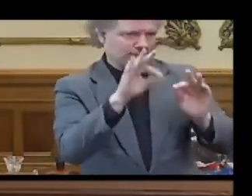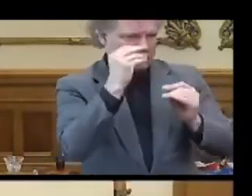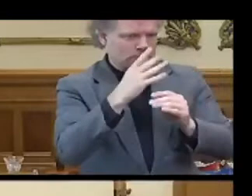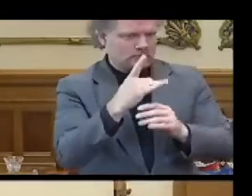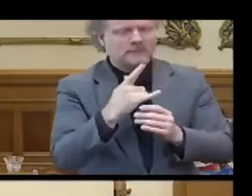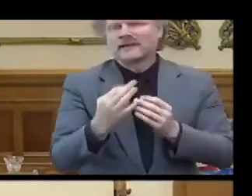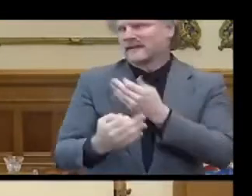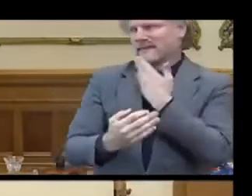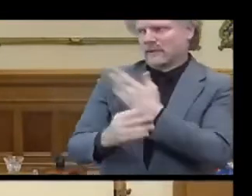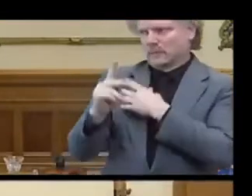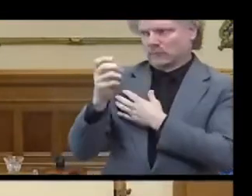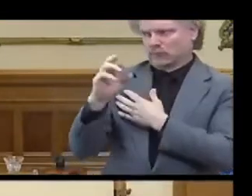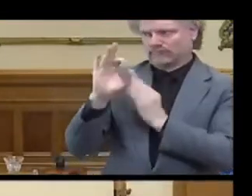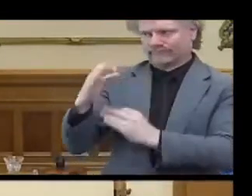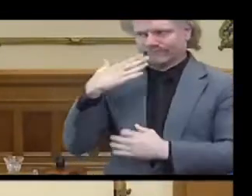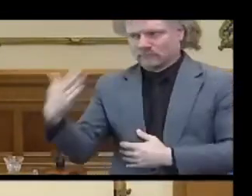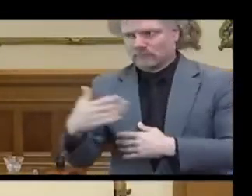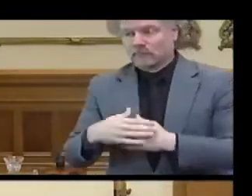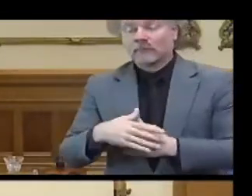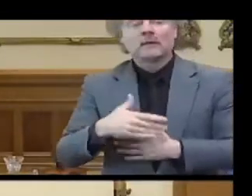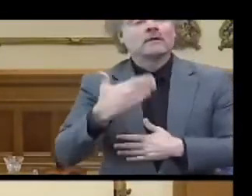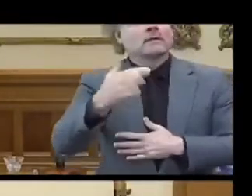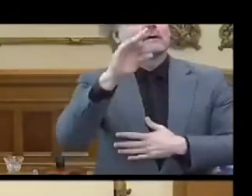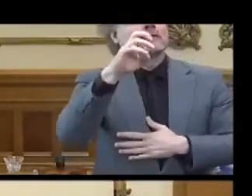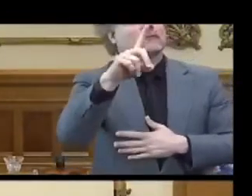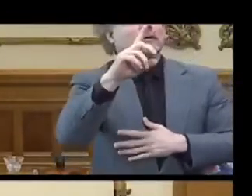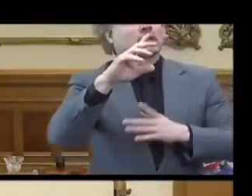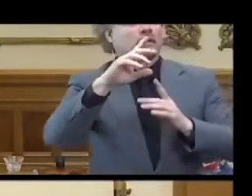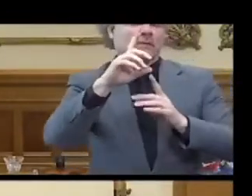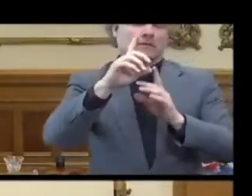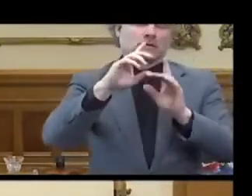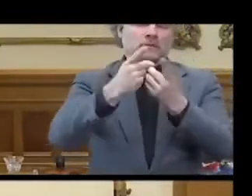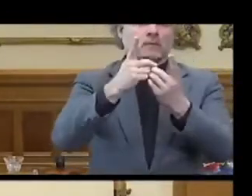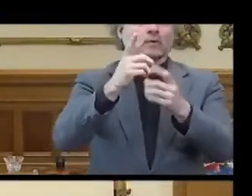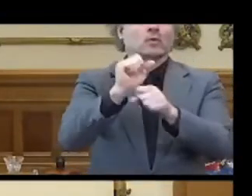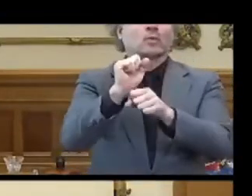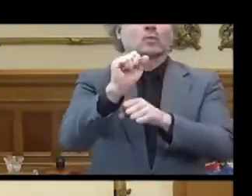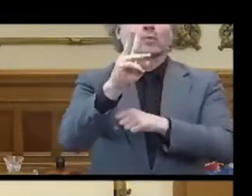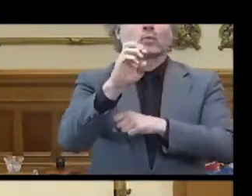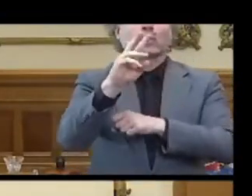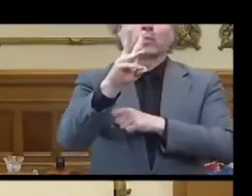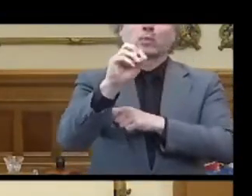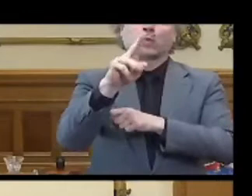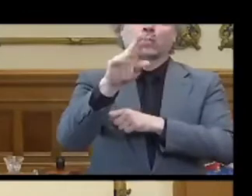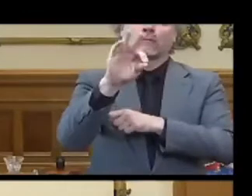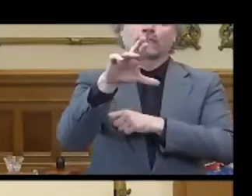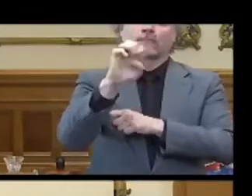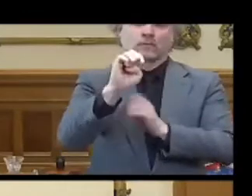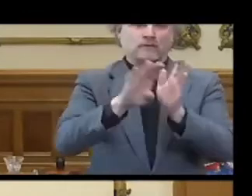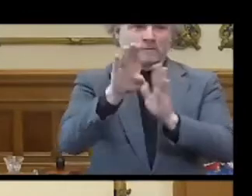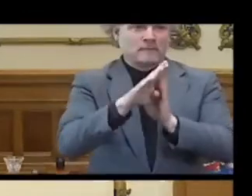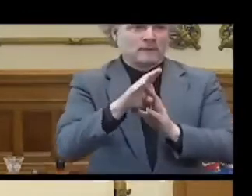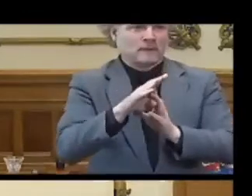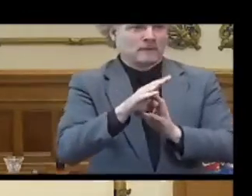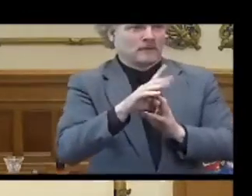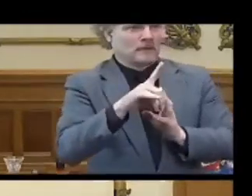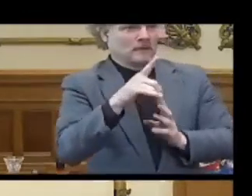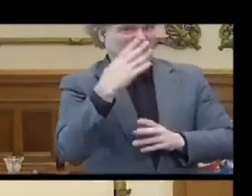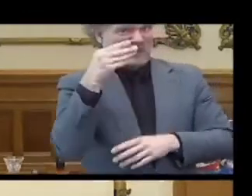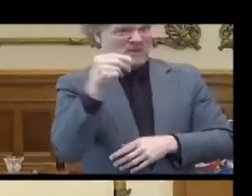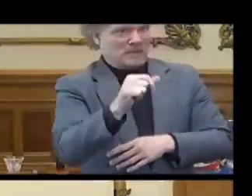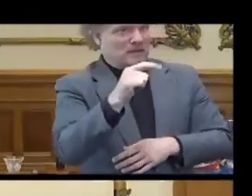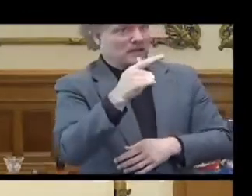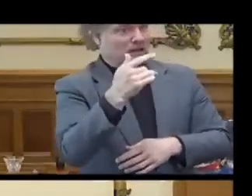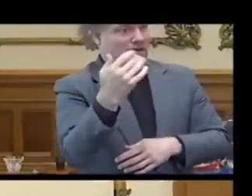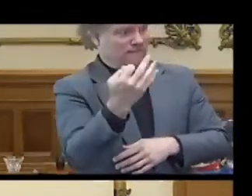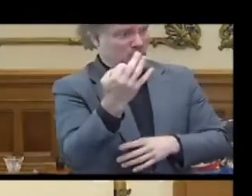much. Fred, at the Department of Workforce Development, Commissioner Payne, it's Friday, so you've got Thursday updates to